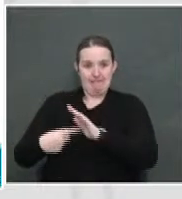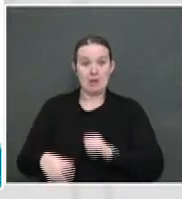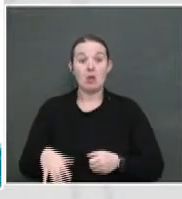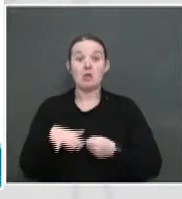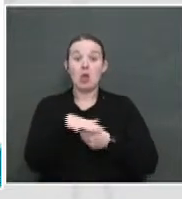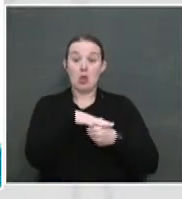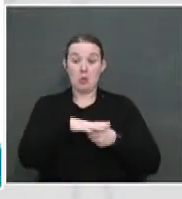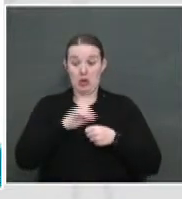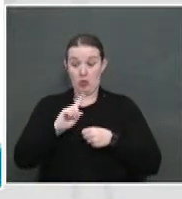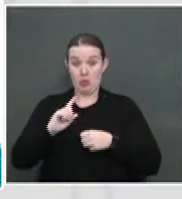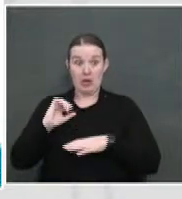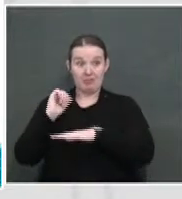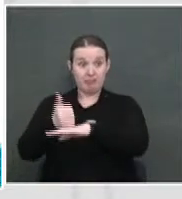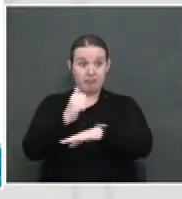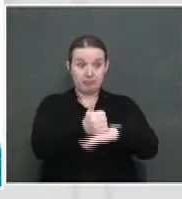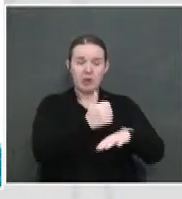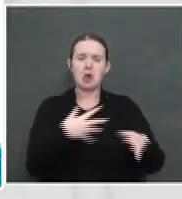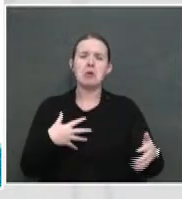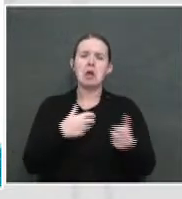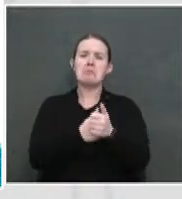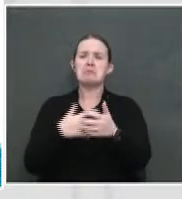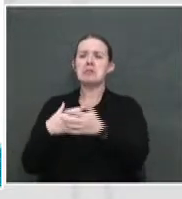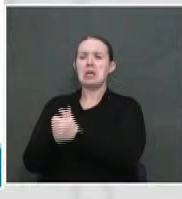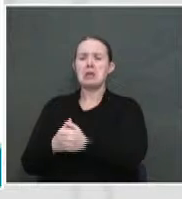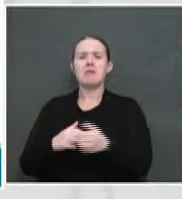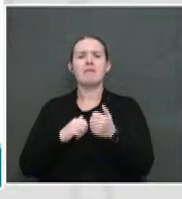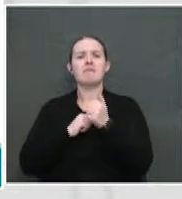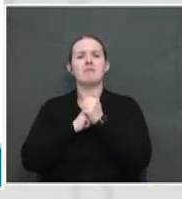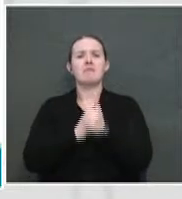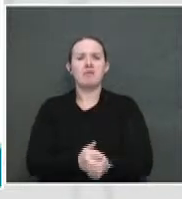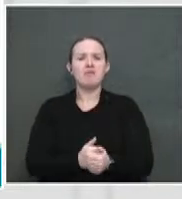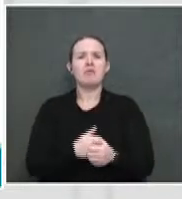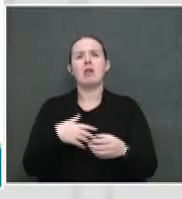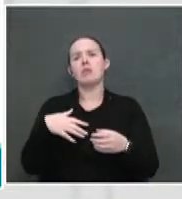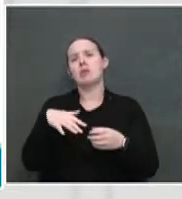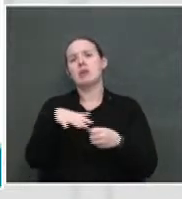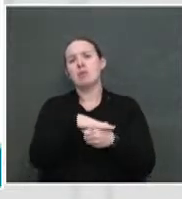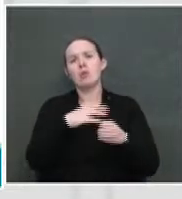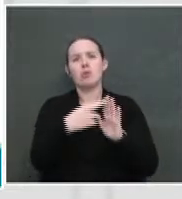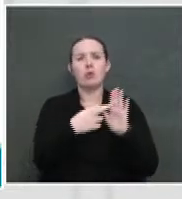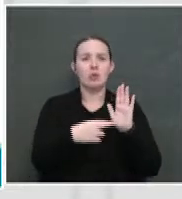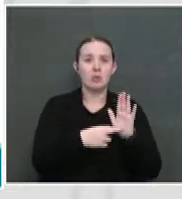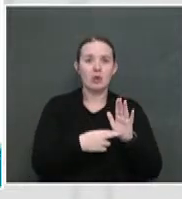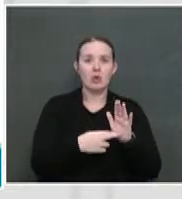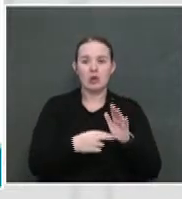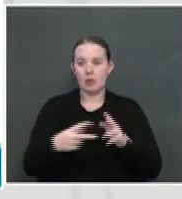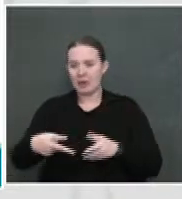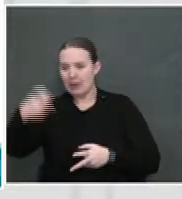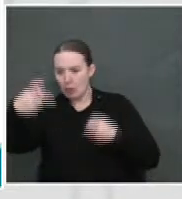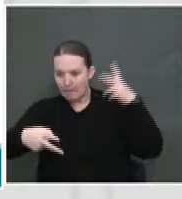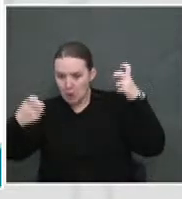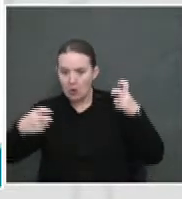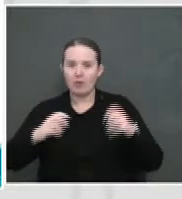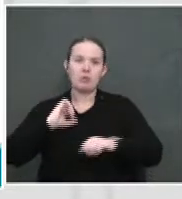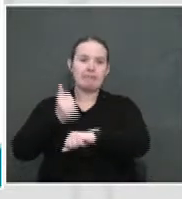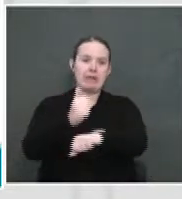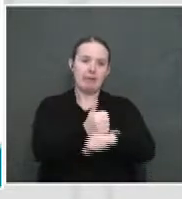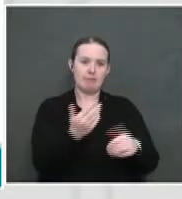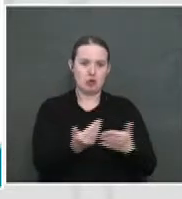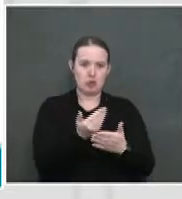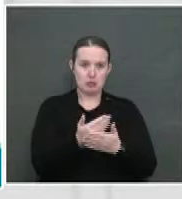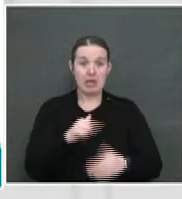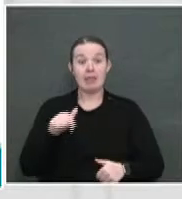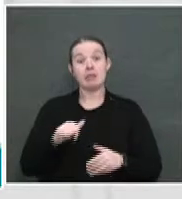where signs have been erected are periodically updated by ordinance that adds or removes certain locations from the appropriate schedule. The